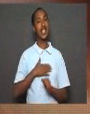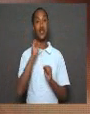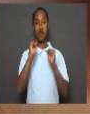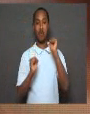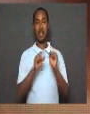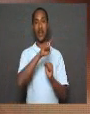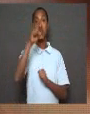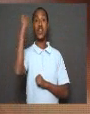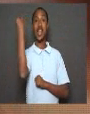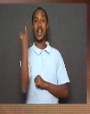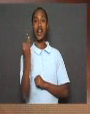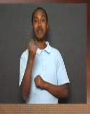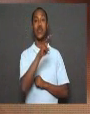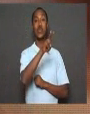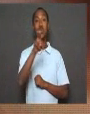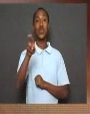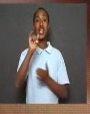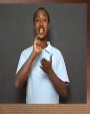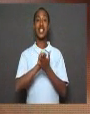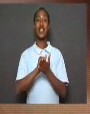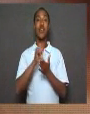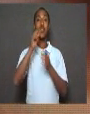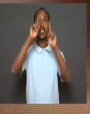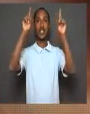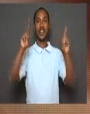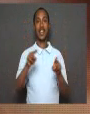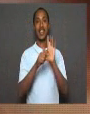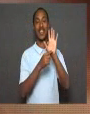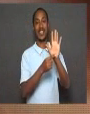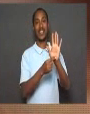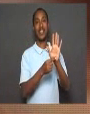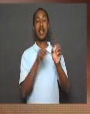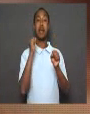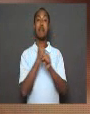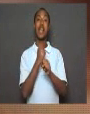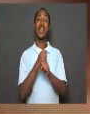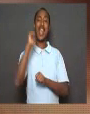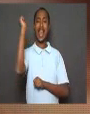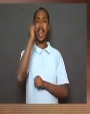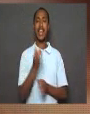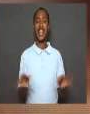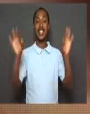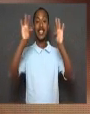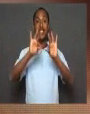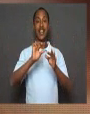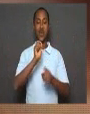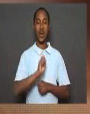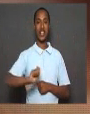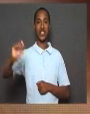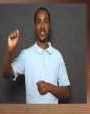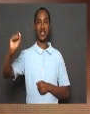your diagram to those that are on the screen. Make any necessary